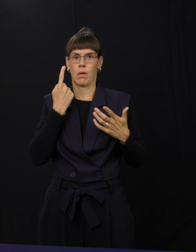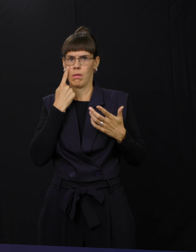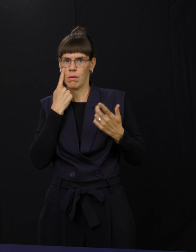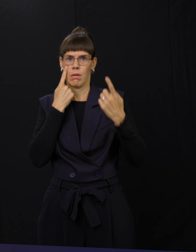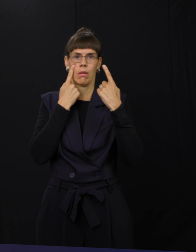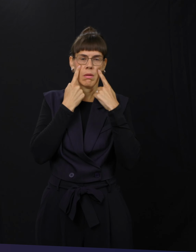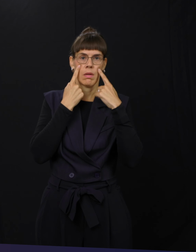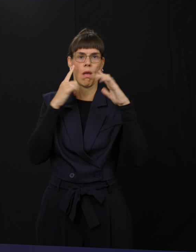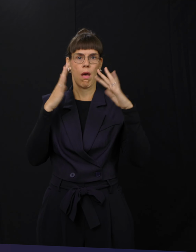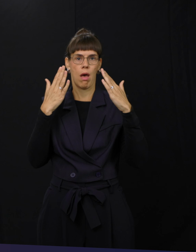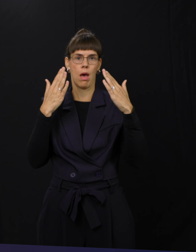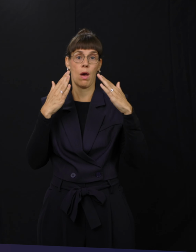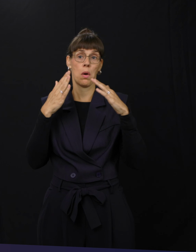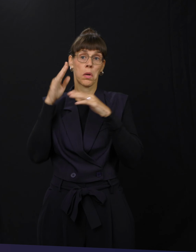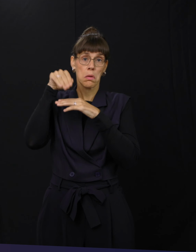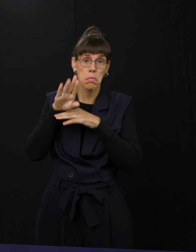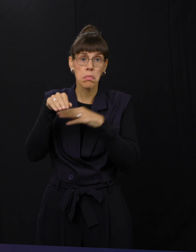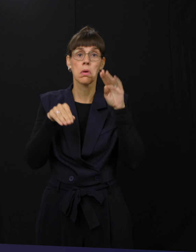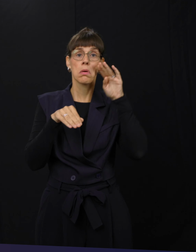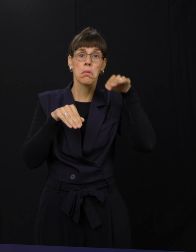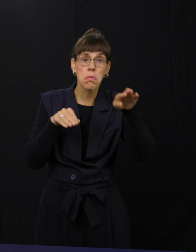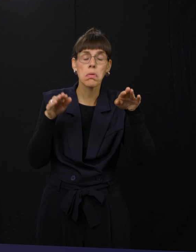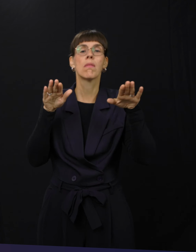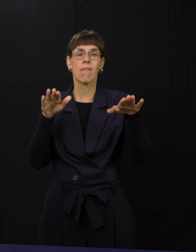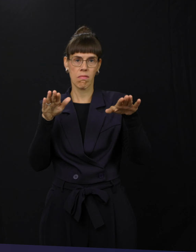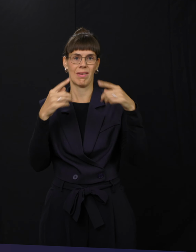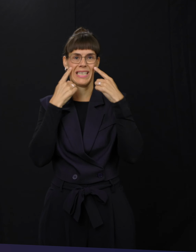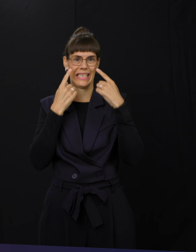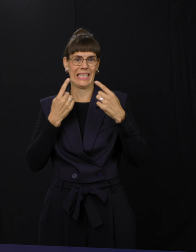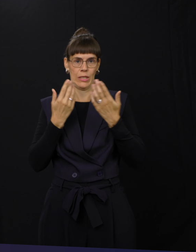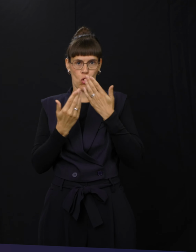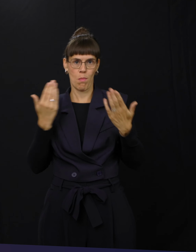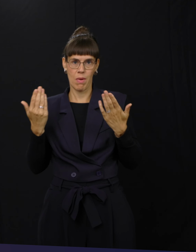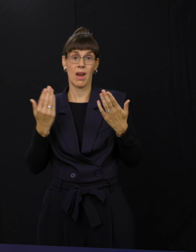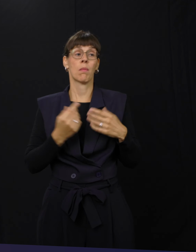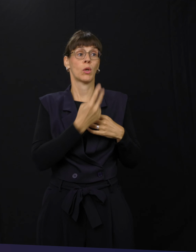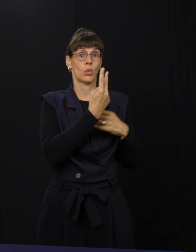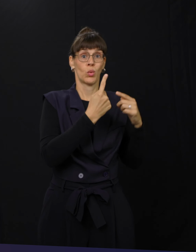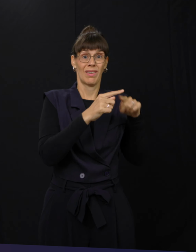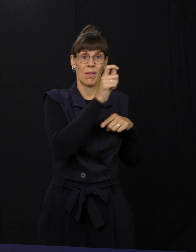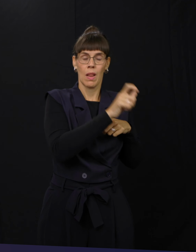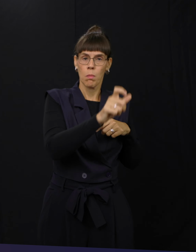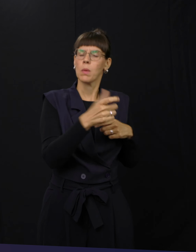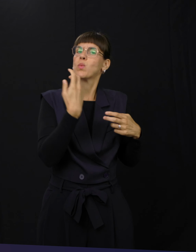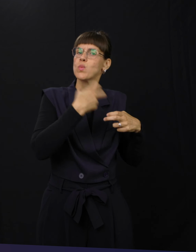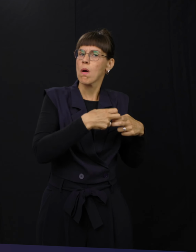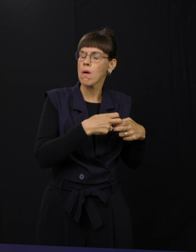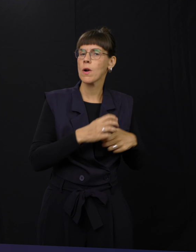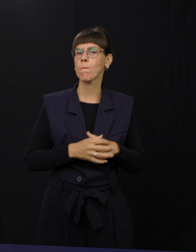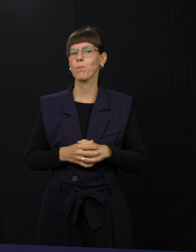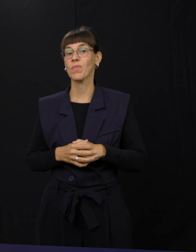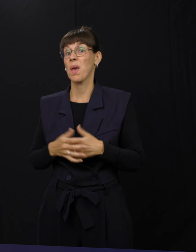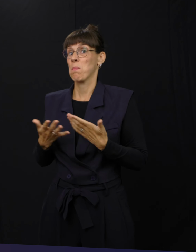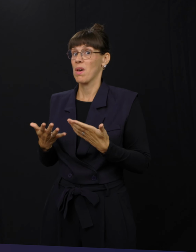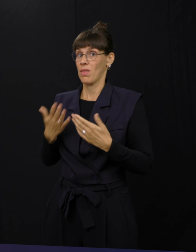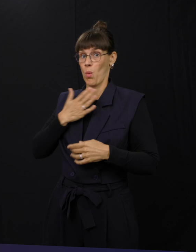two eyes of one individual is way smaller than comparing with two different individuals. Right, although ideally you would